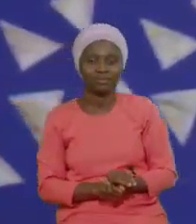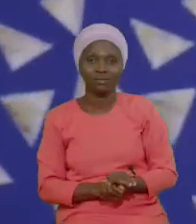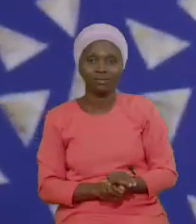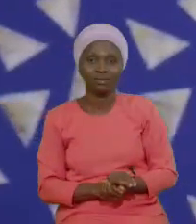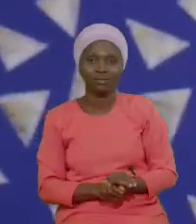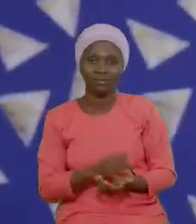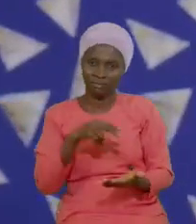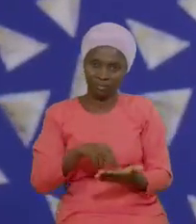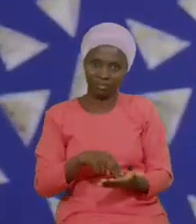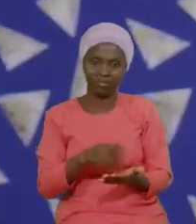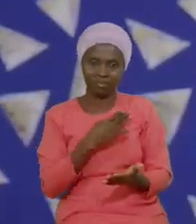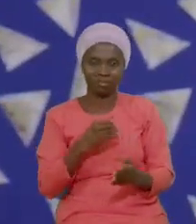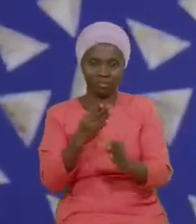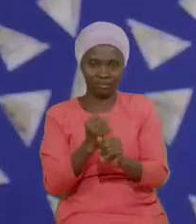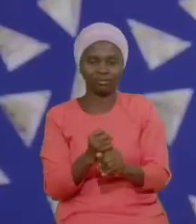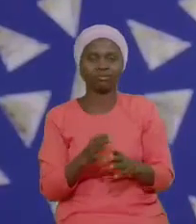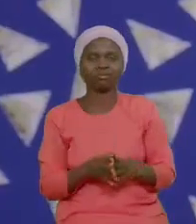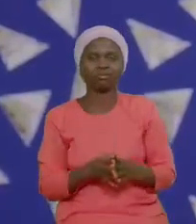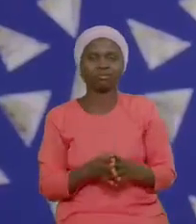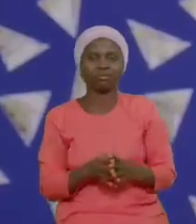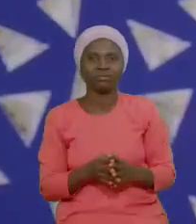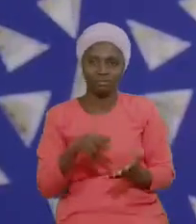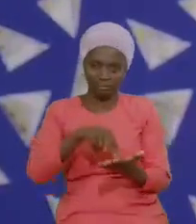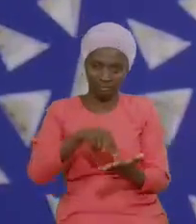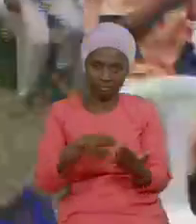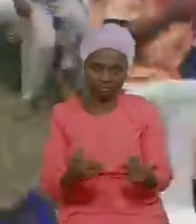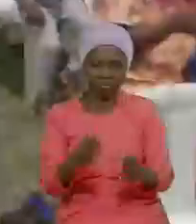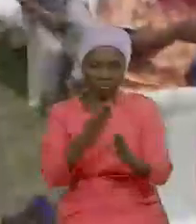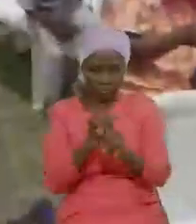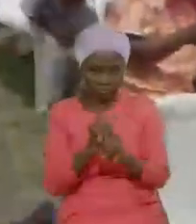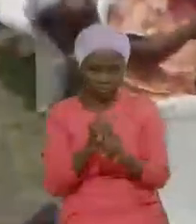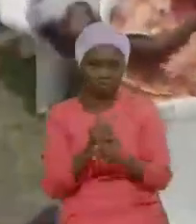Rise up and receive. Rise up and receive.